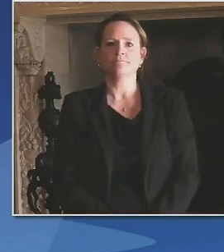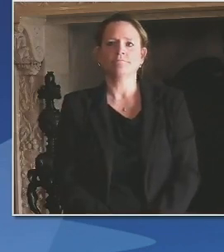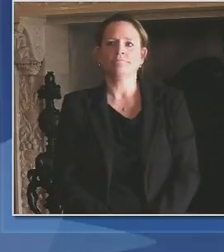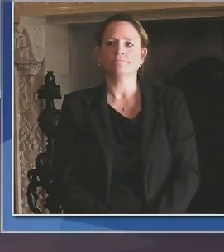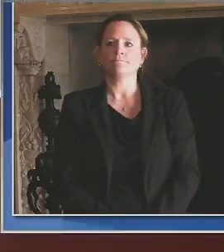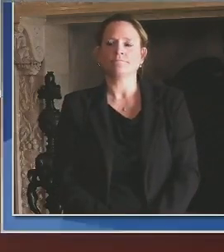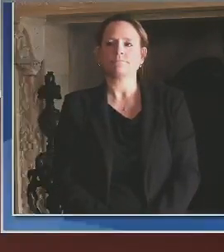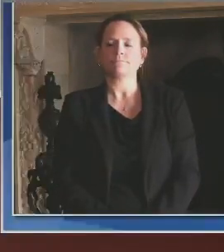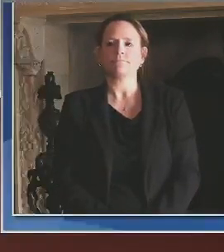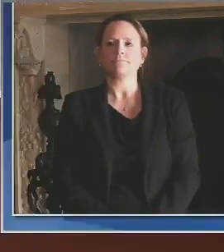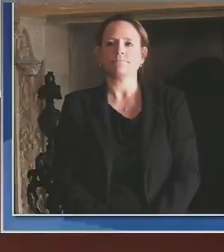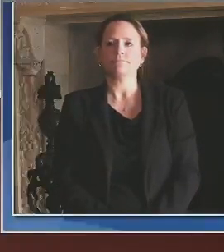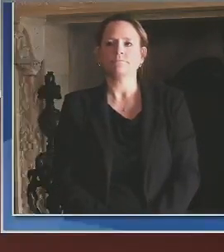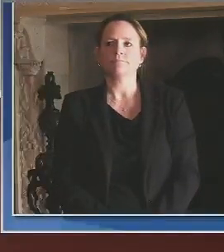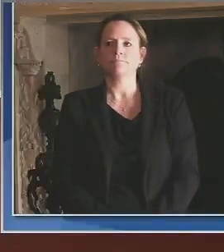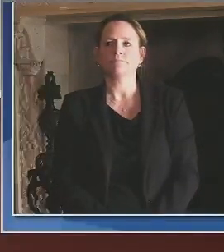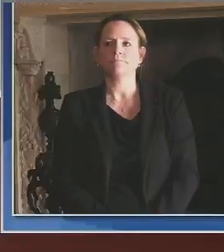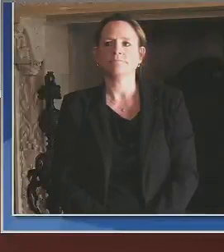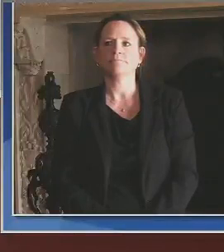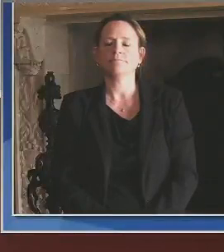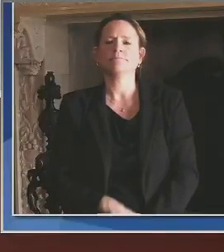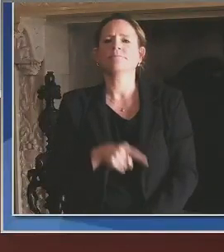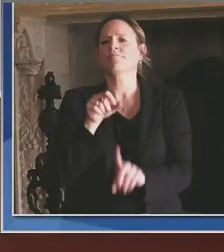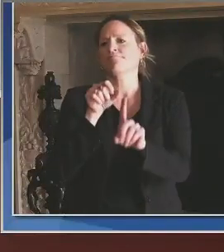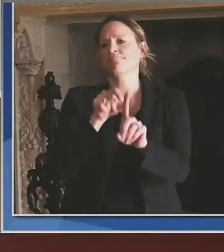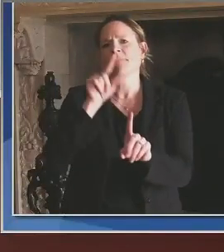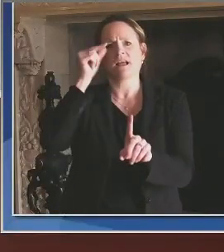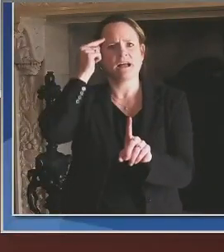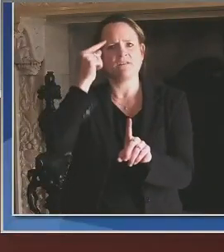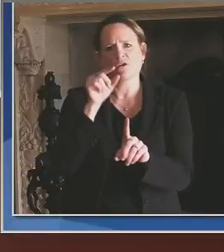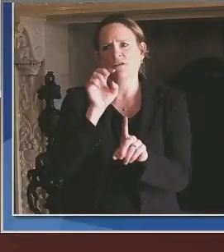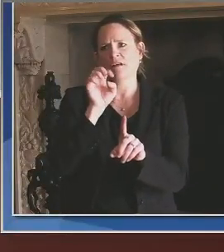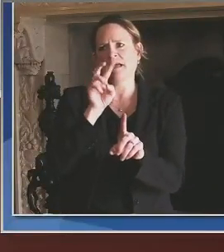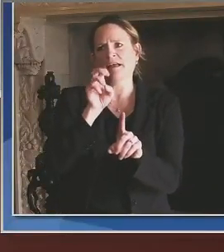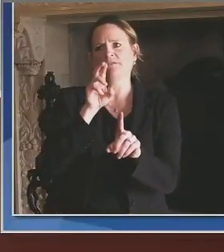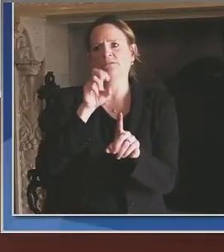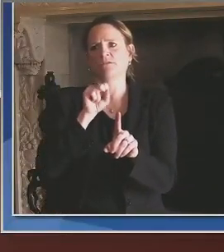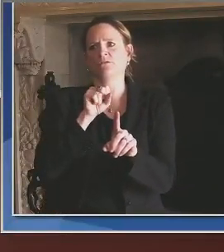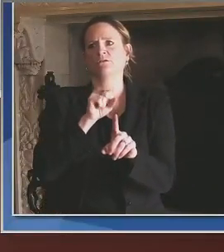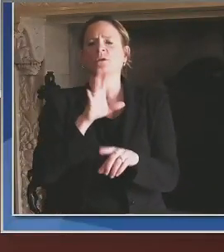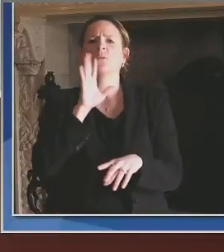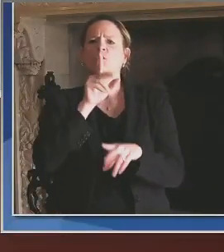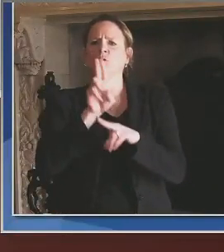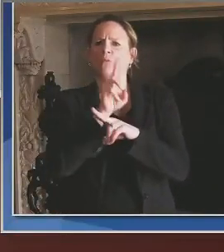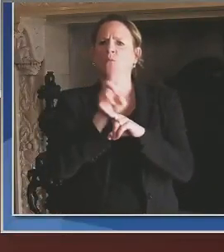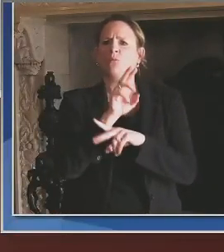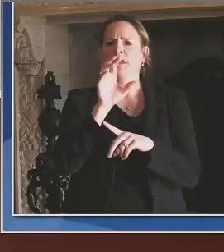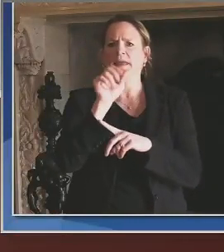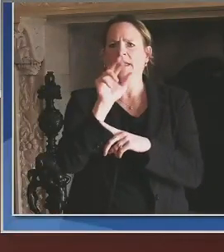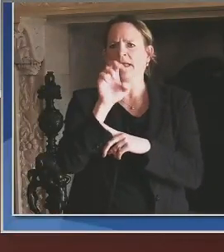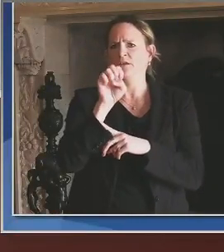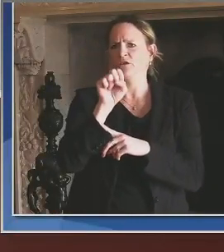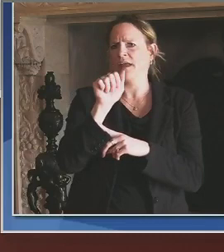Hi, Governor Evers. Are you going to use CARES Act money to help people who are still waiting for unemployment benefits? Thank